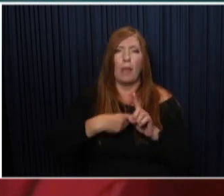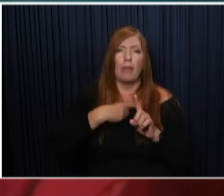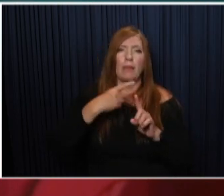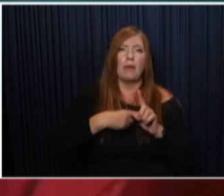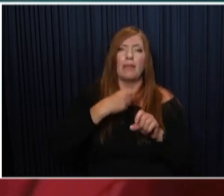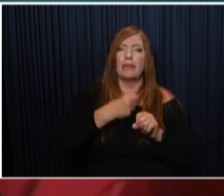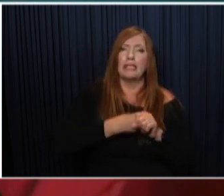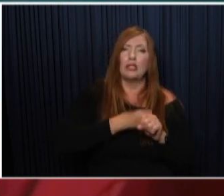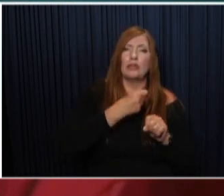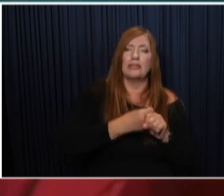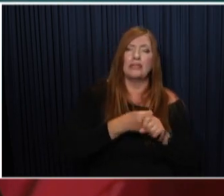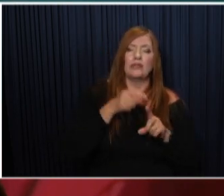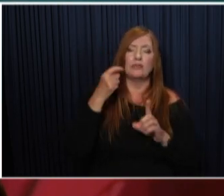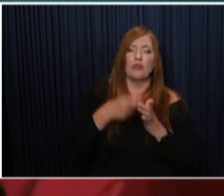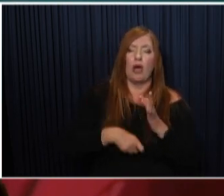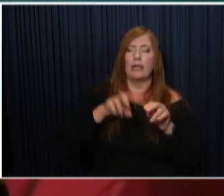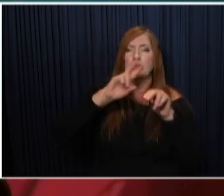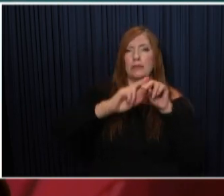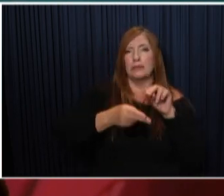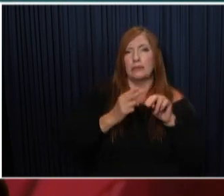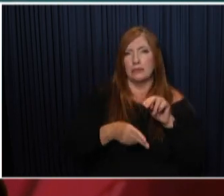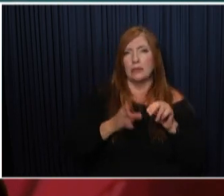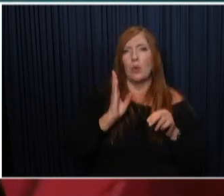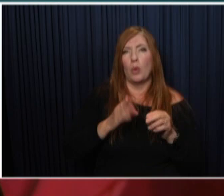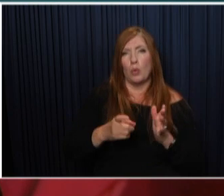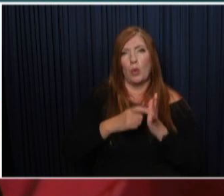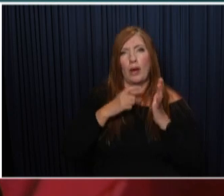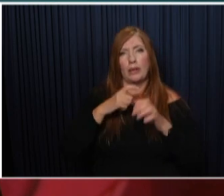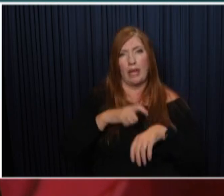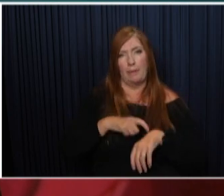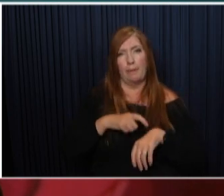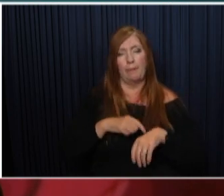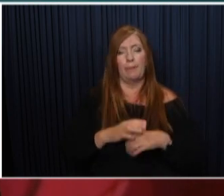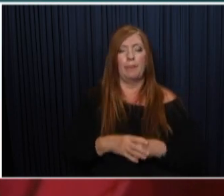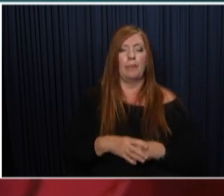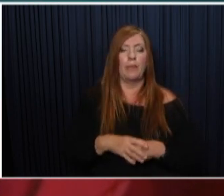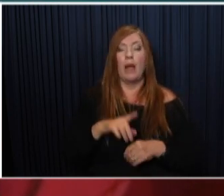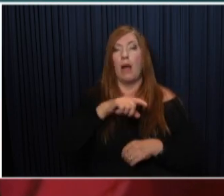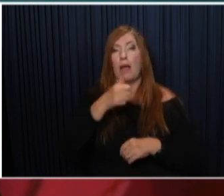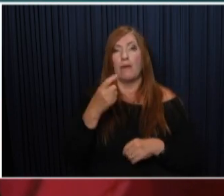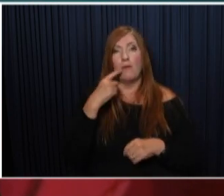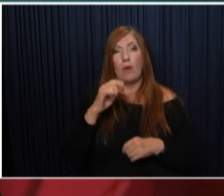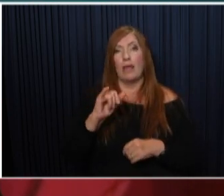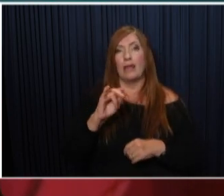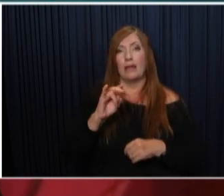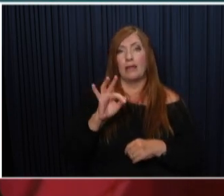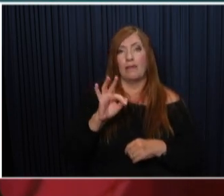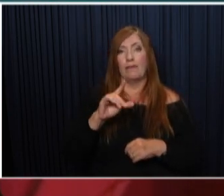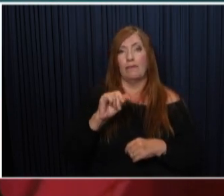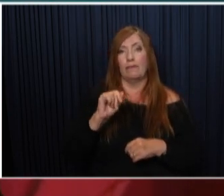back down if we get to that. The other one for inflation is the